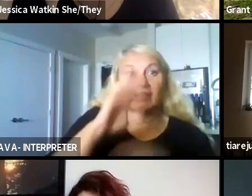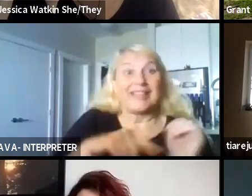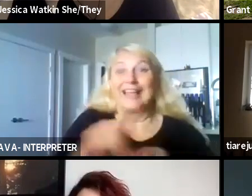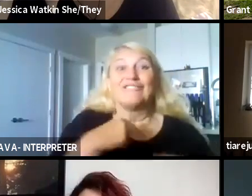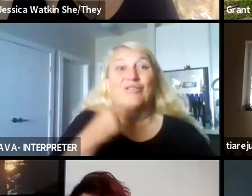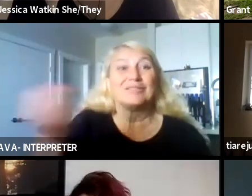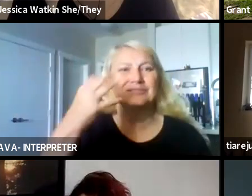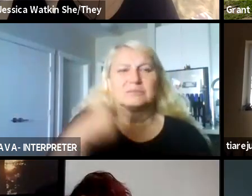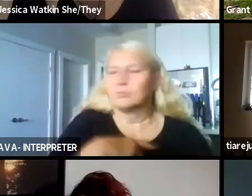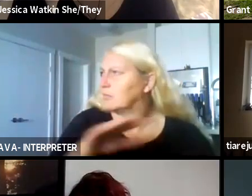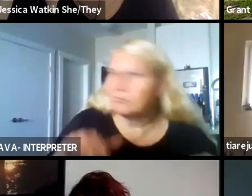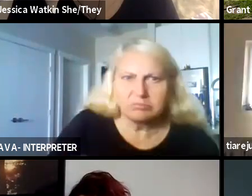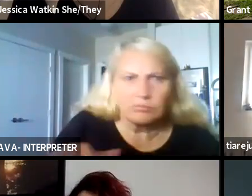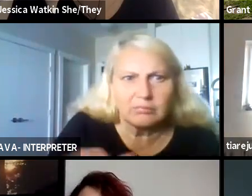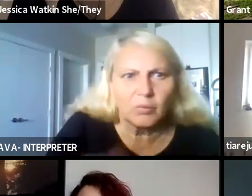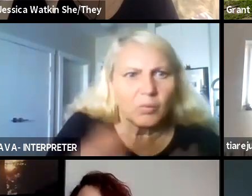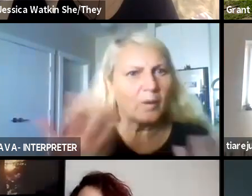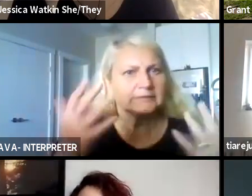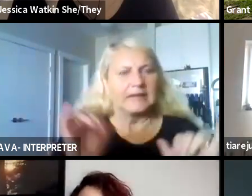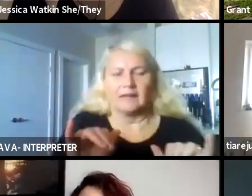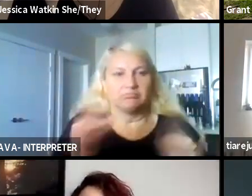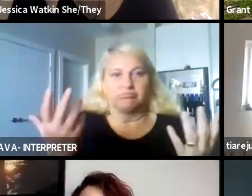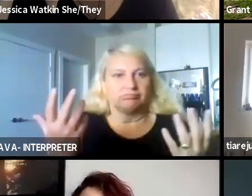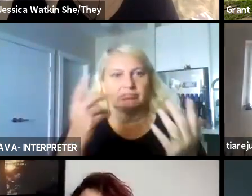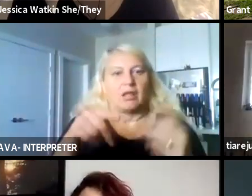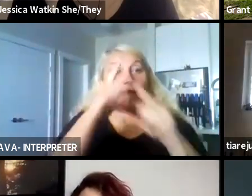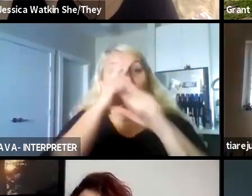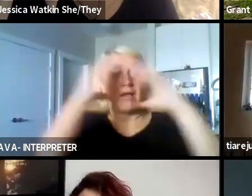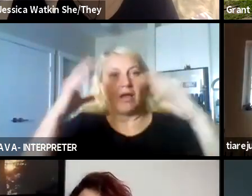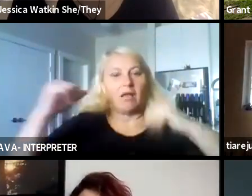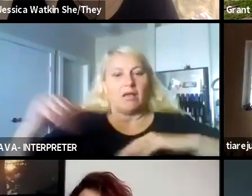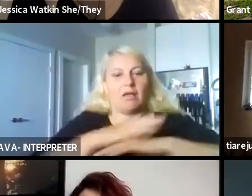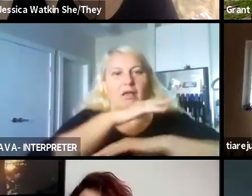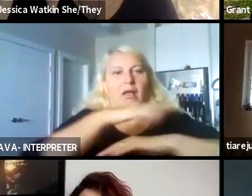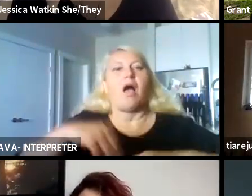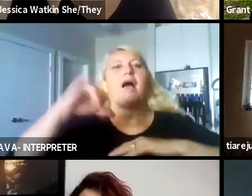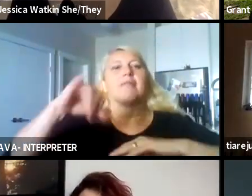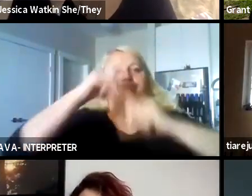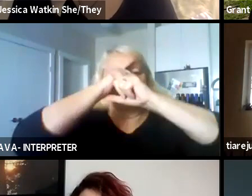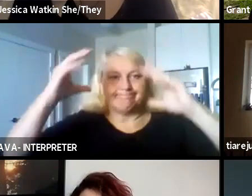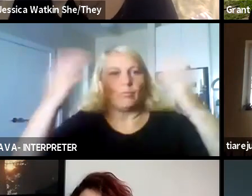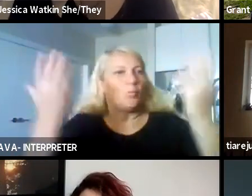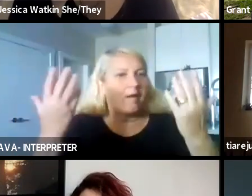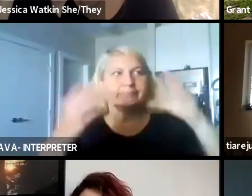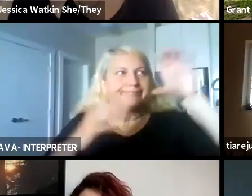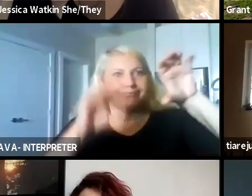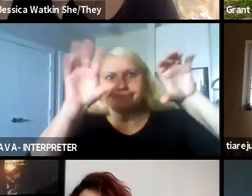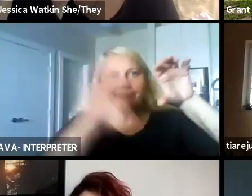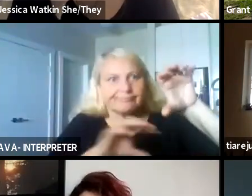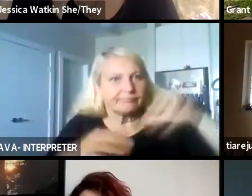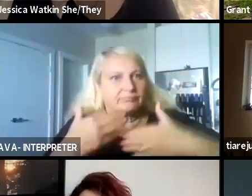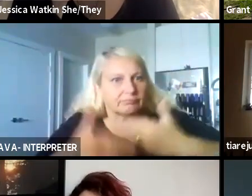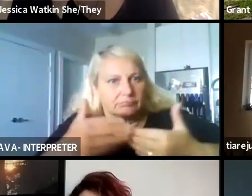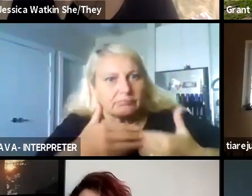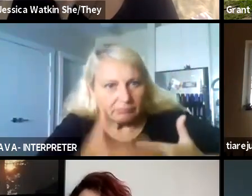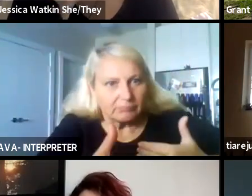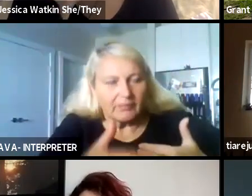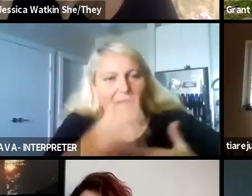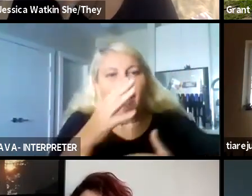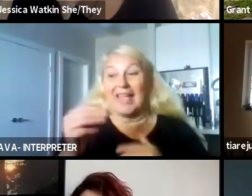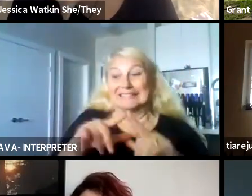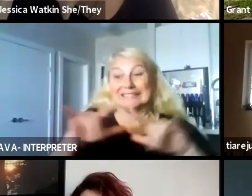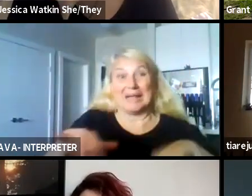voiced text. It also helps us as a collective to be able to manage a complex space when none of us are in the same